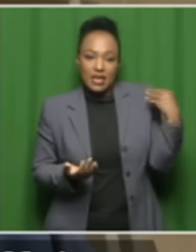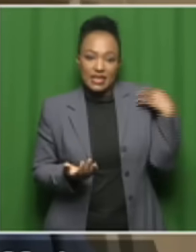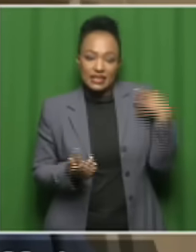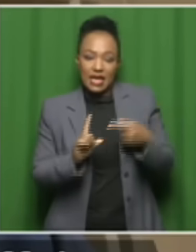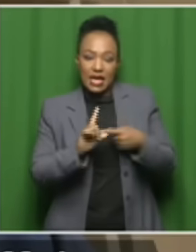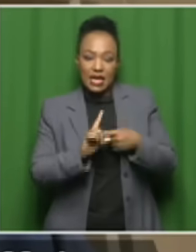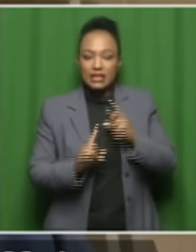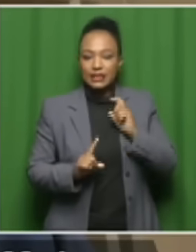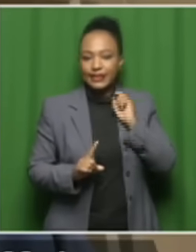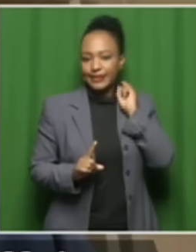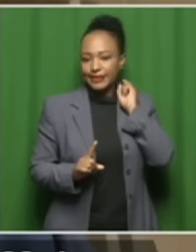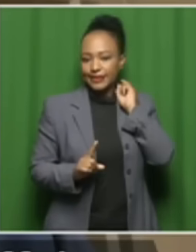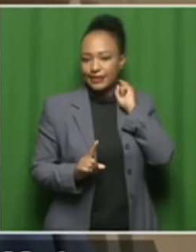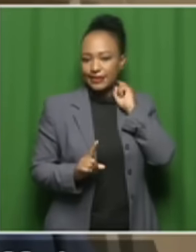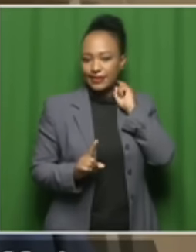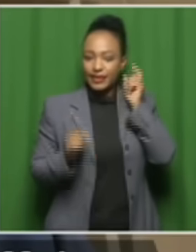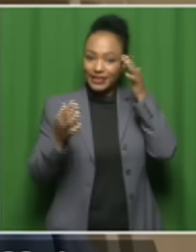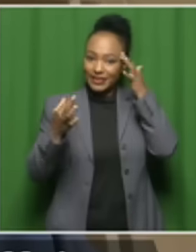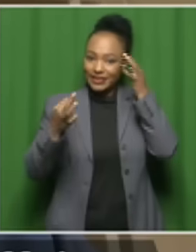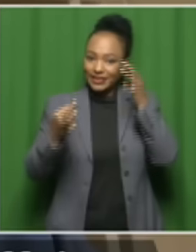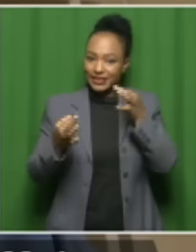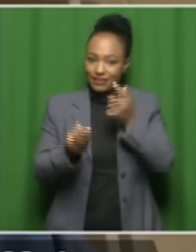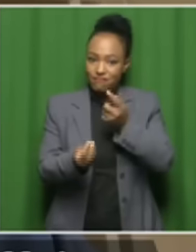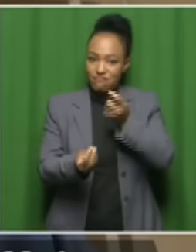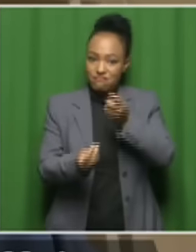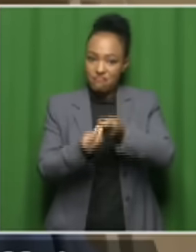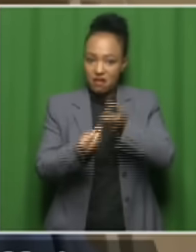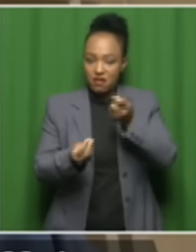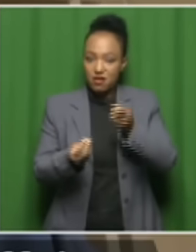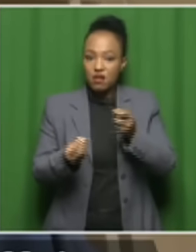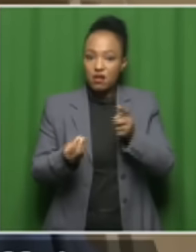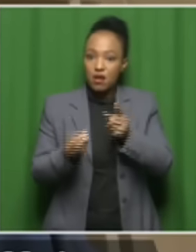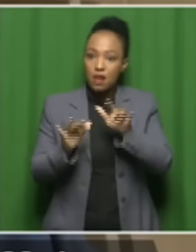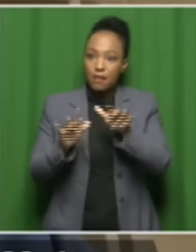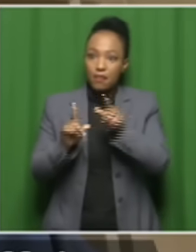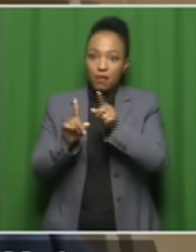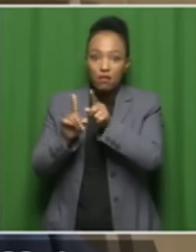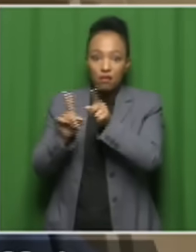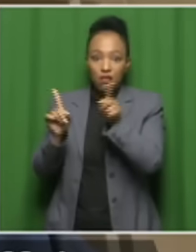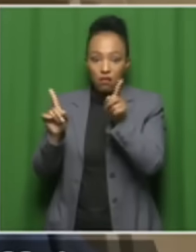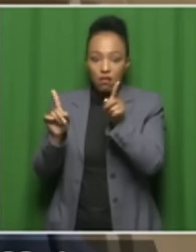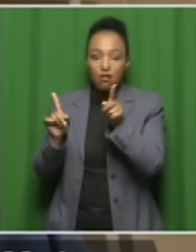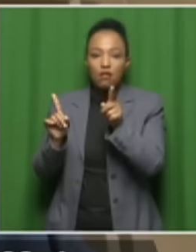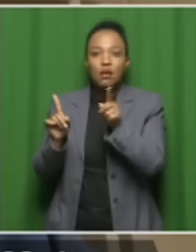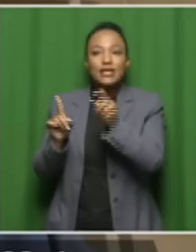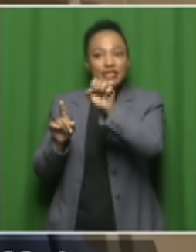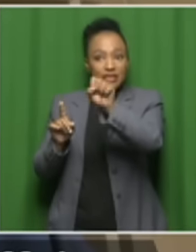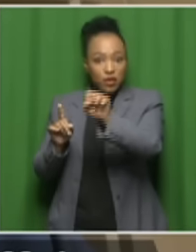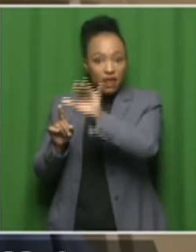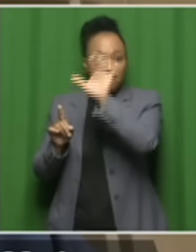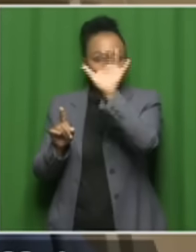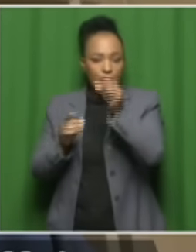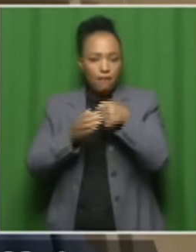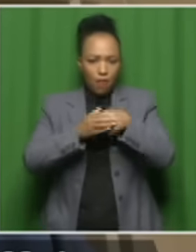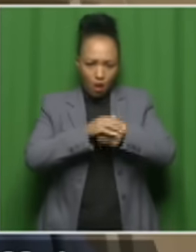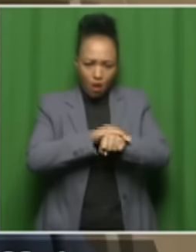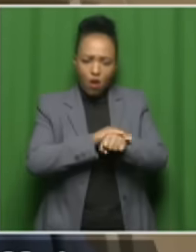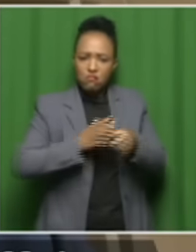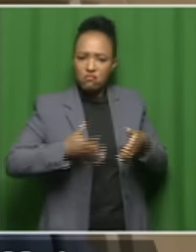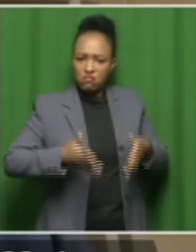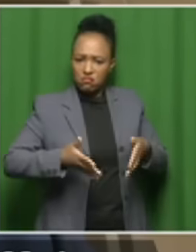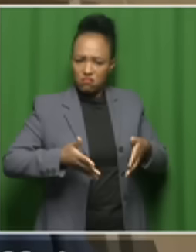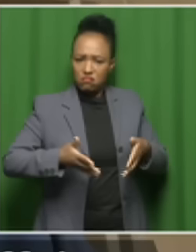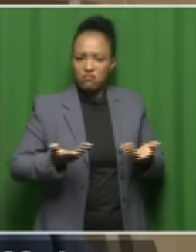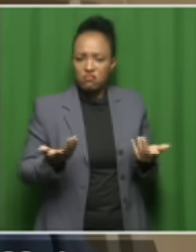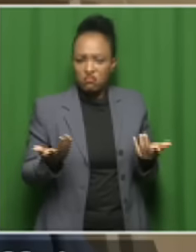this decision. At this stage, all those people are deemed to be South African citizens,